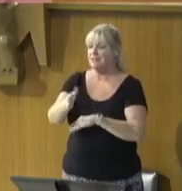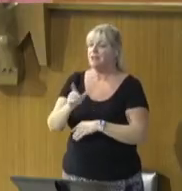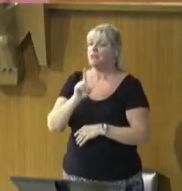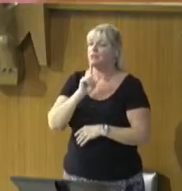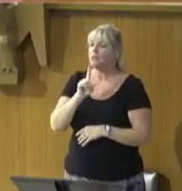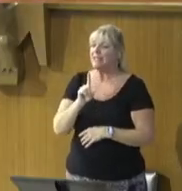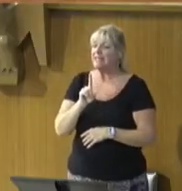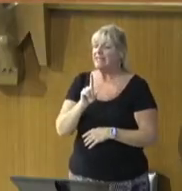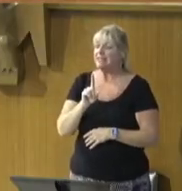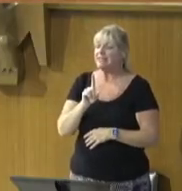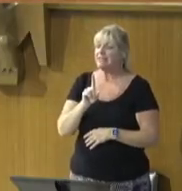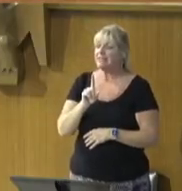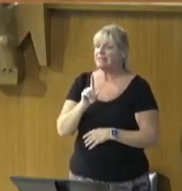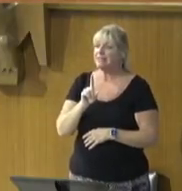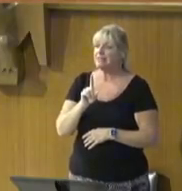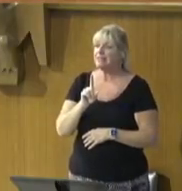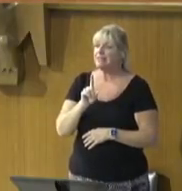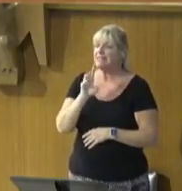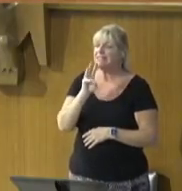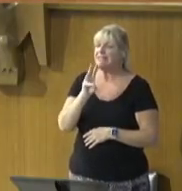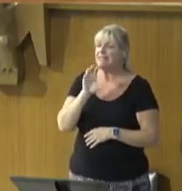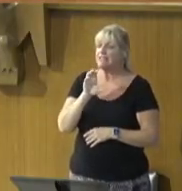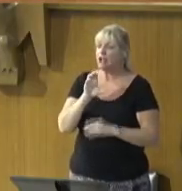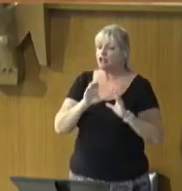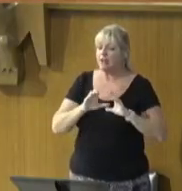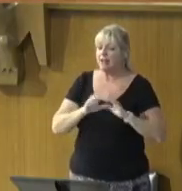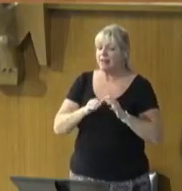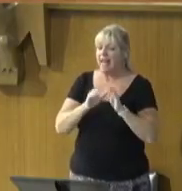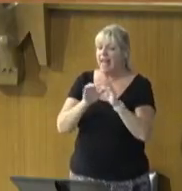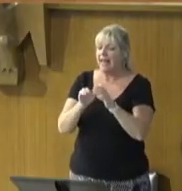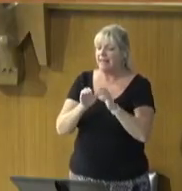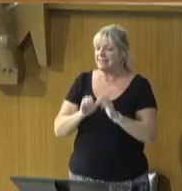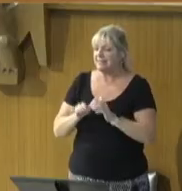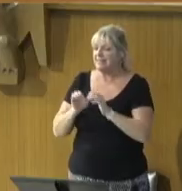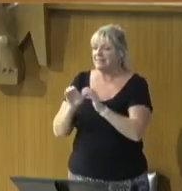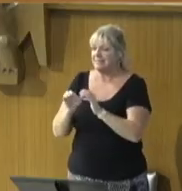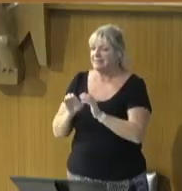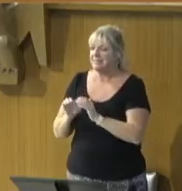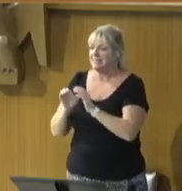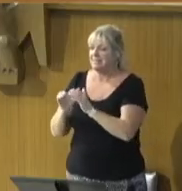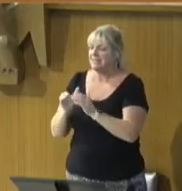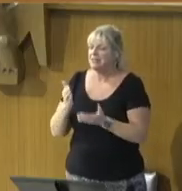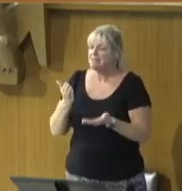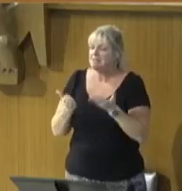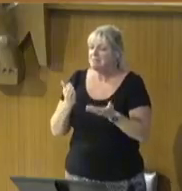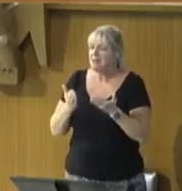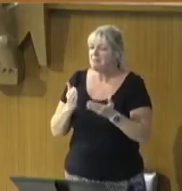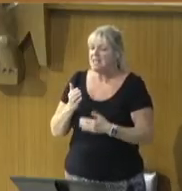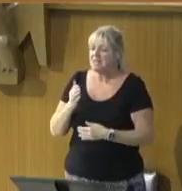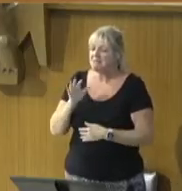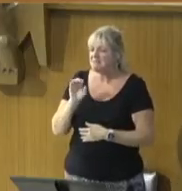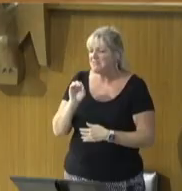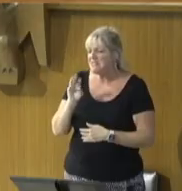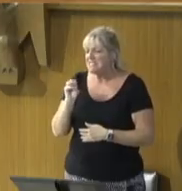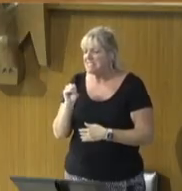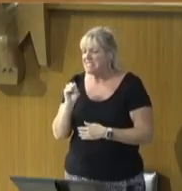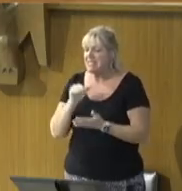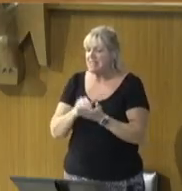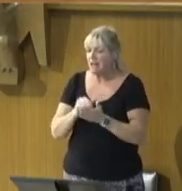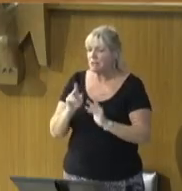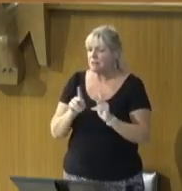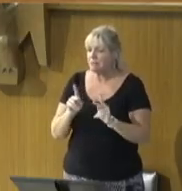clans or a few tens of thousands of people crossed a much smaller